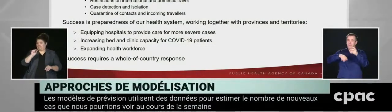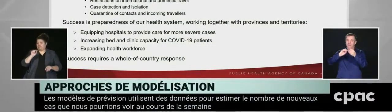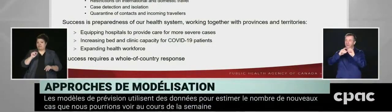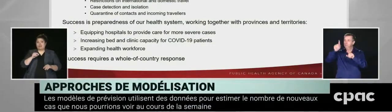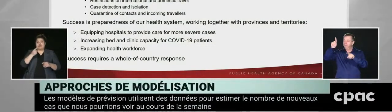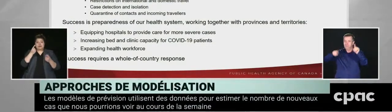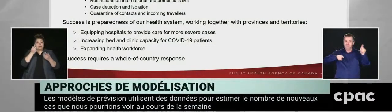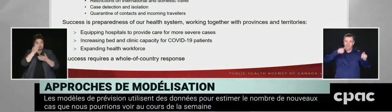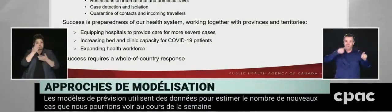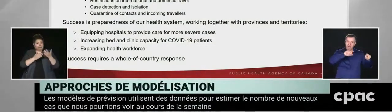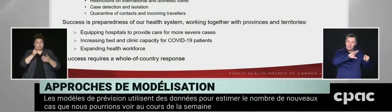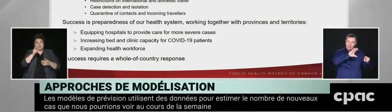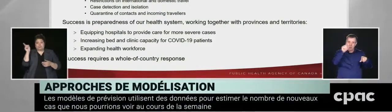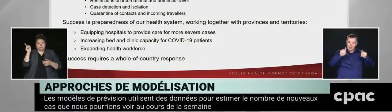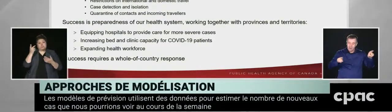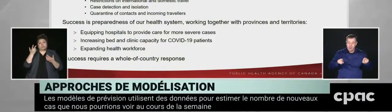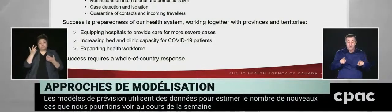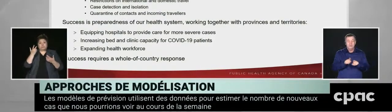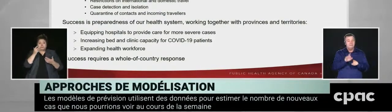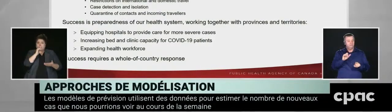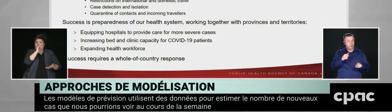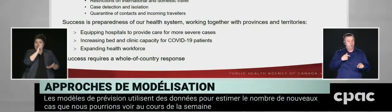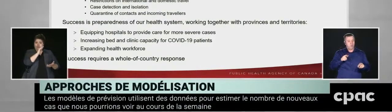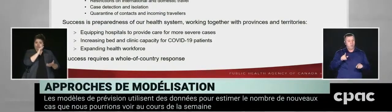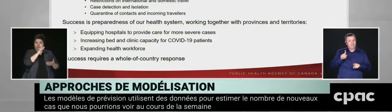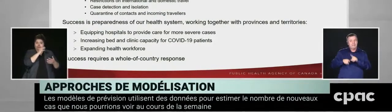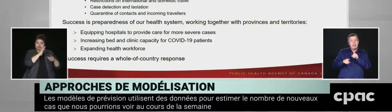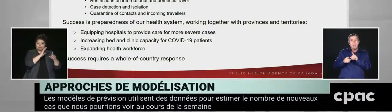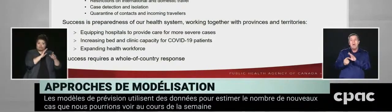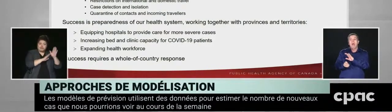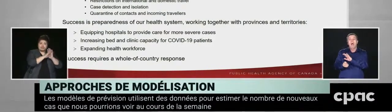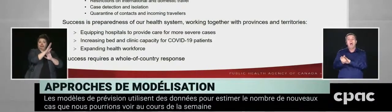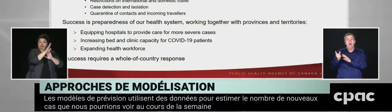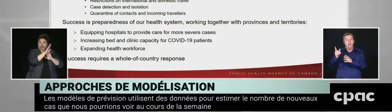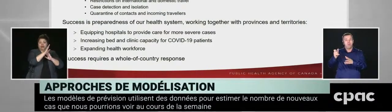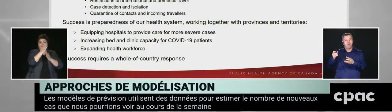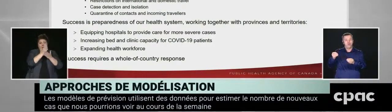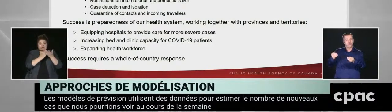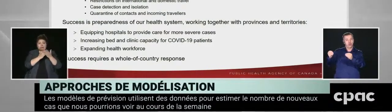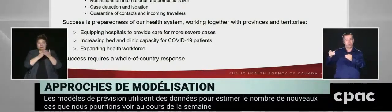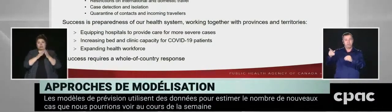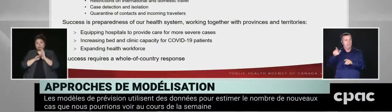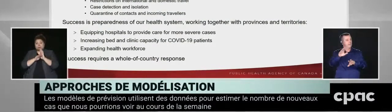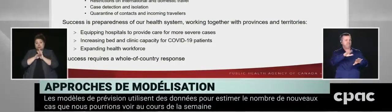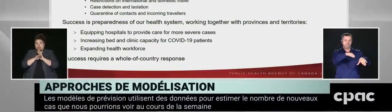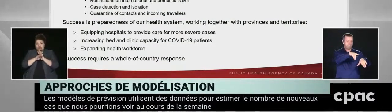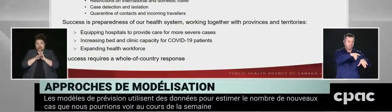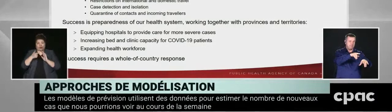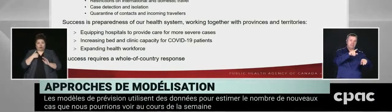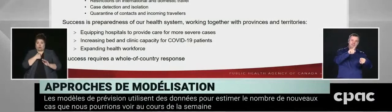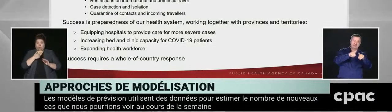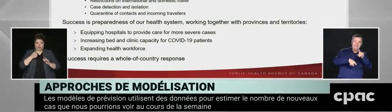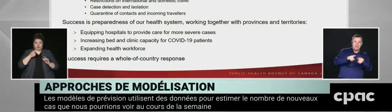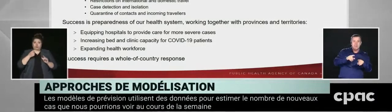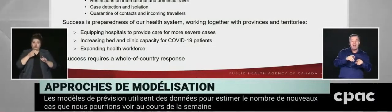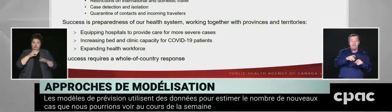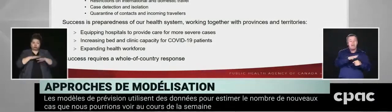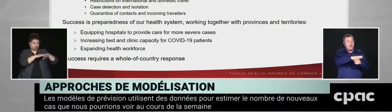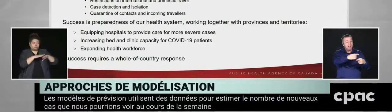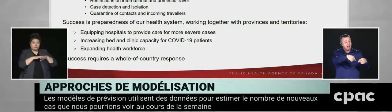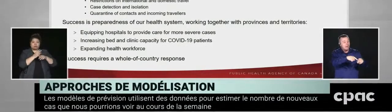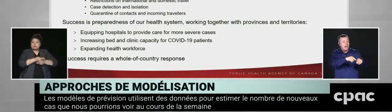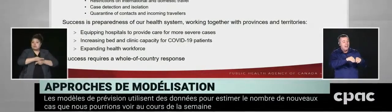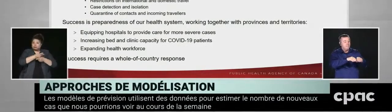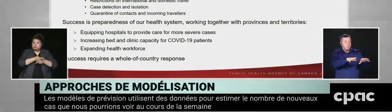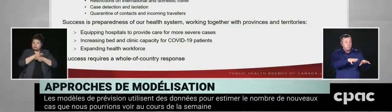and depending also on the local epidemic situation. It is too early to know how close we are to